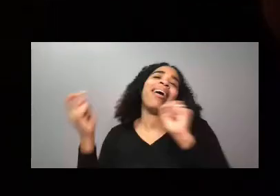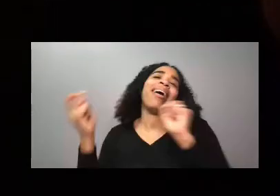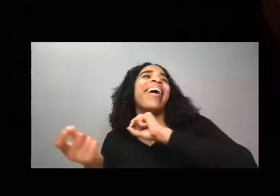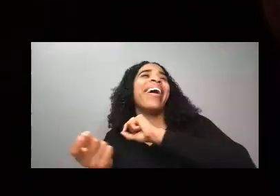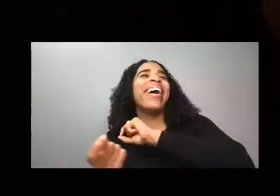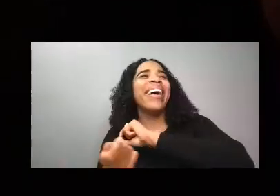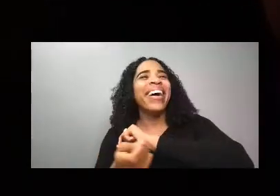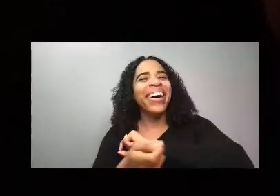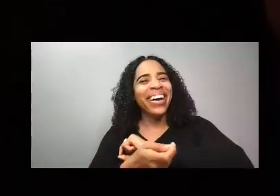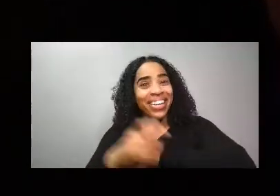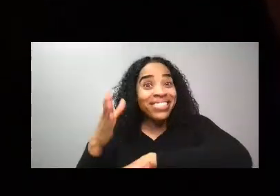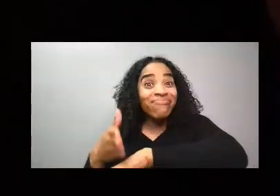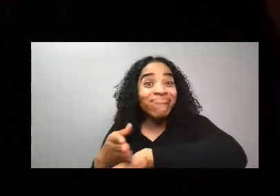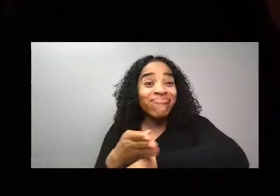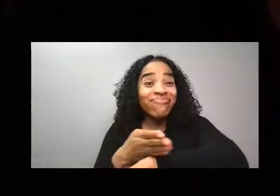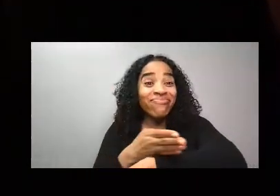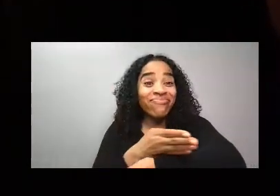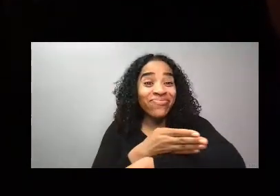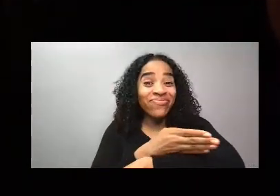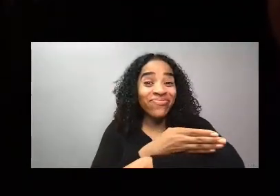better.